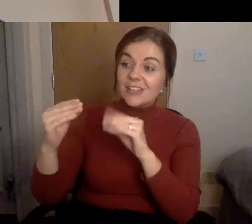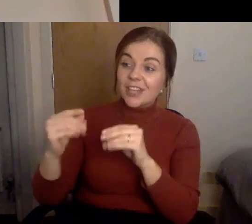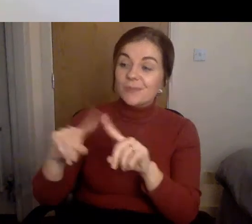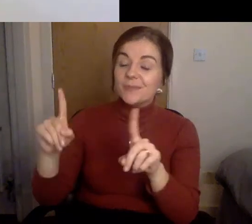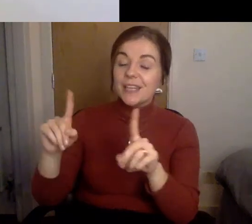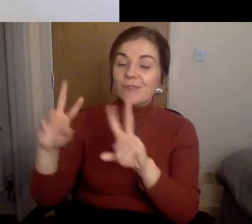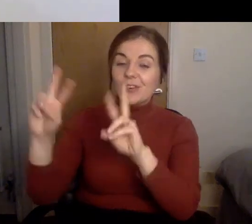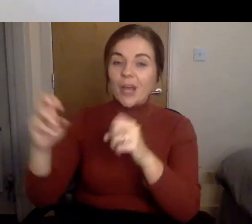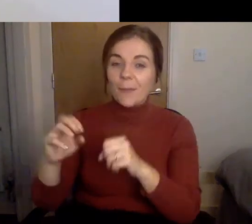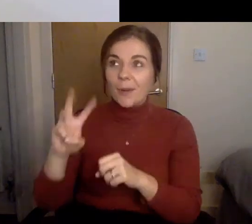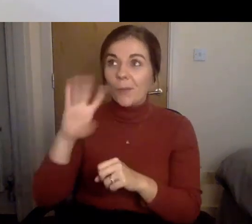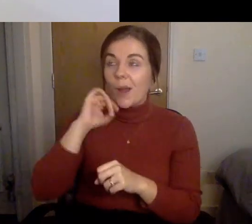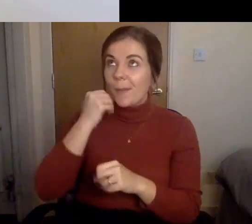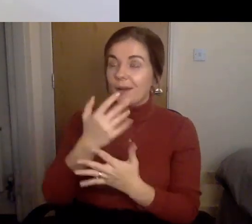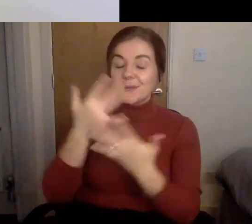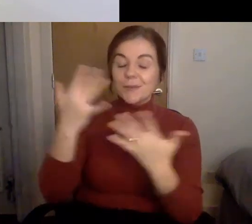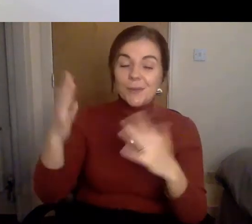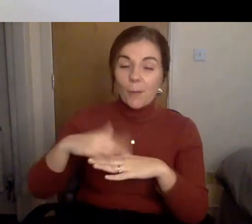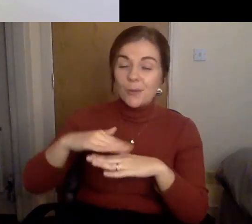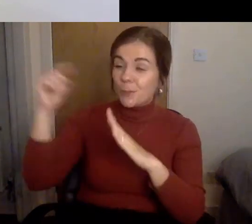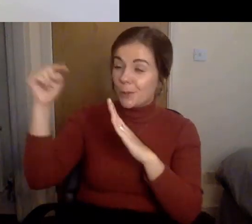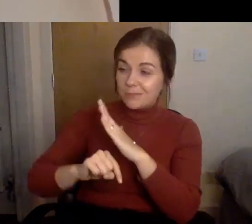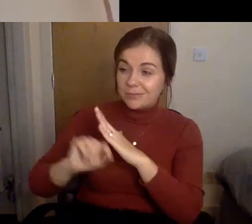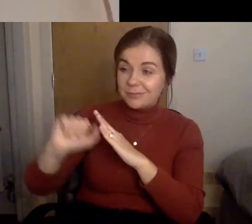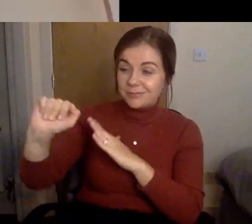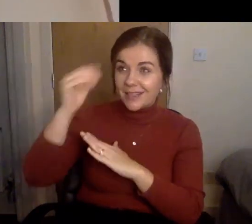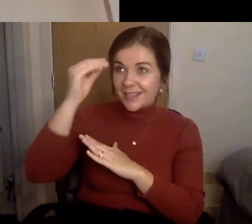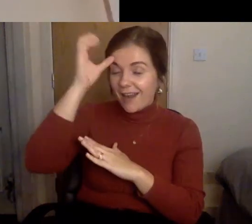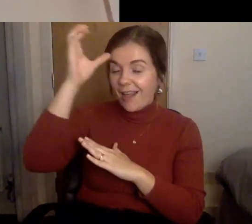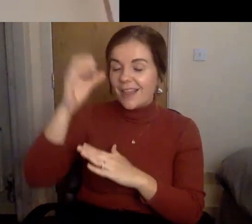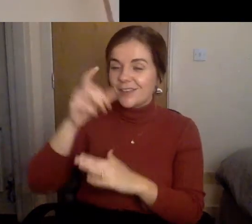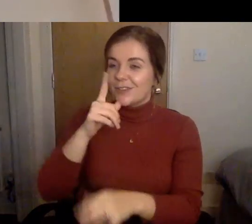topic. Because there's so much more I think we haven't even got to cover